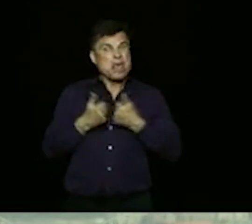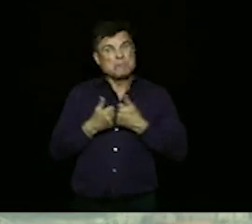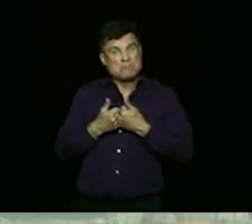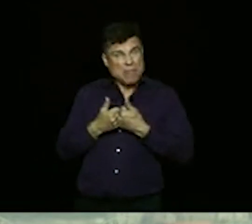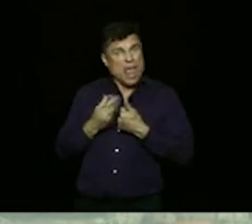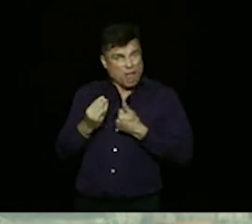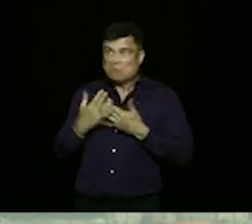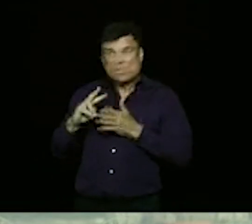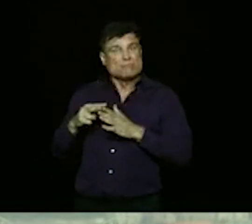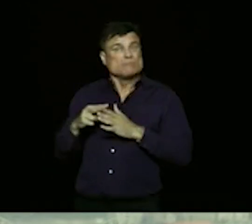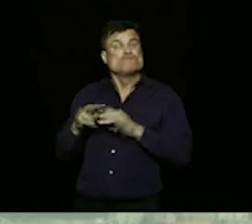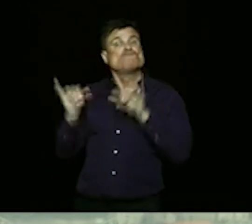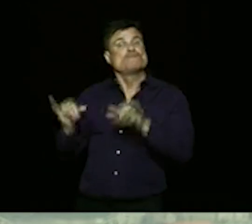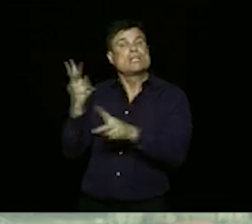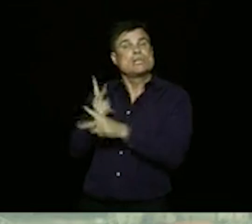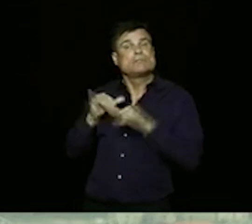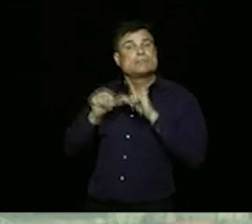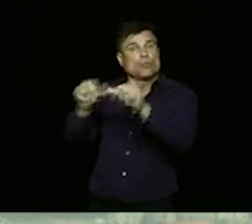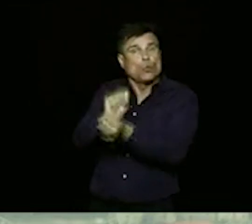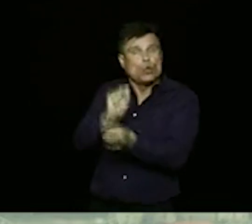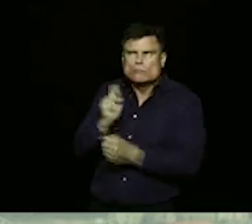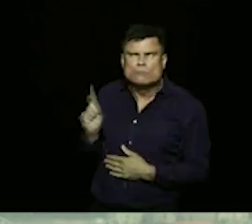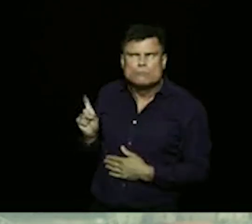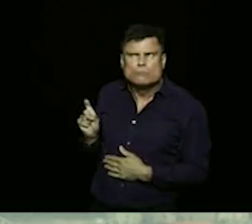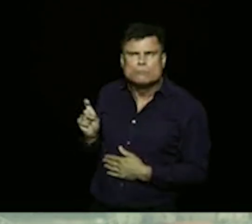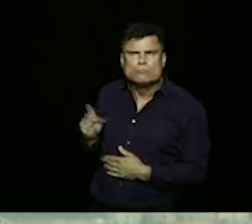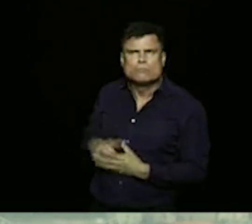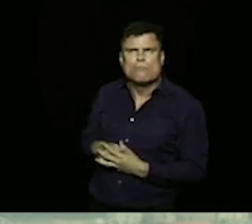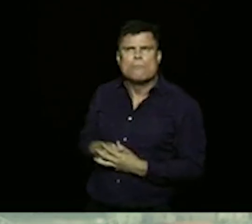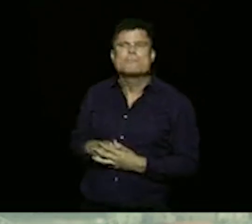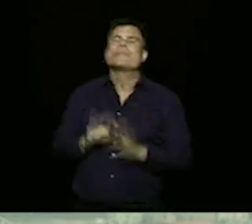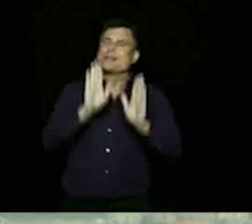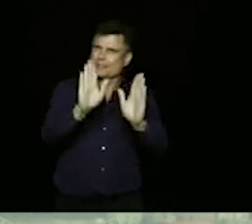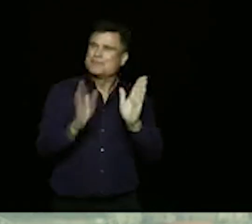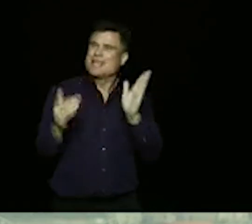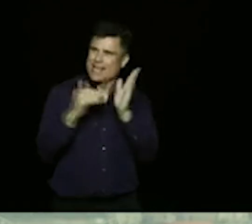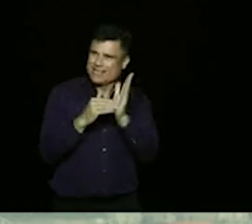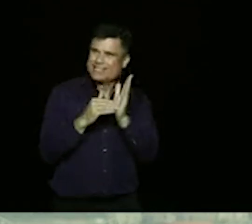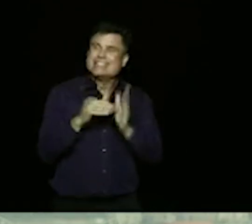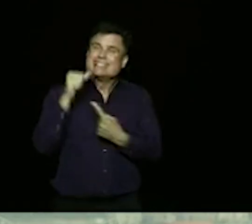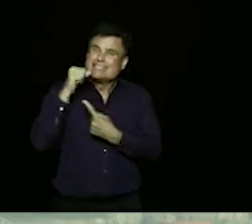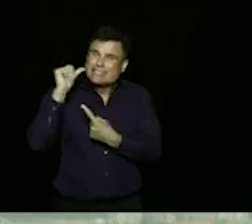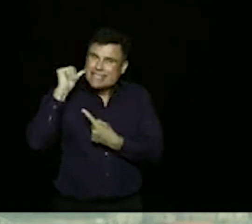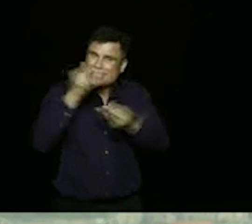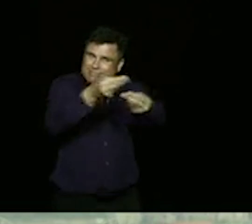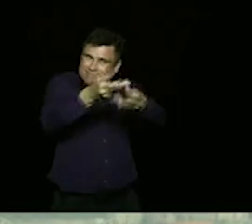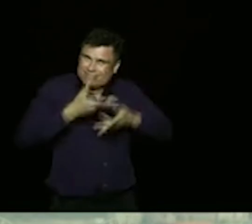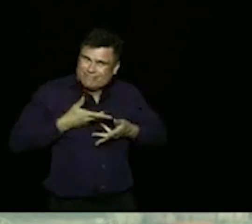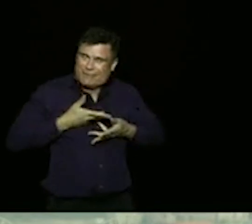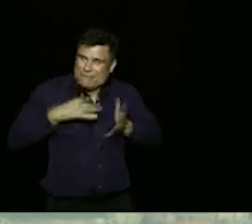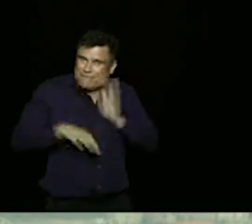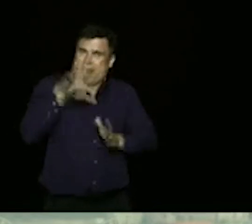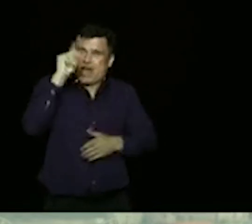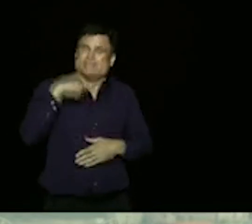yesterday, to my attention yesterday evening, and we are right now finding the facts and pursuing the facts, and I